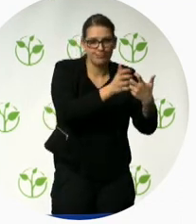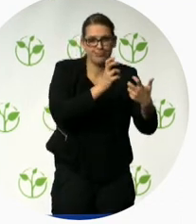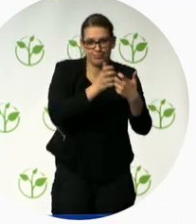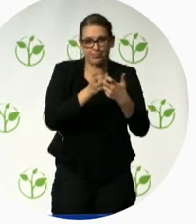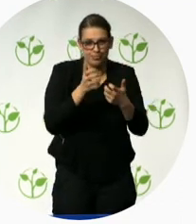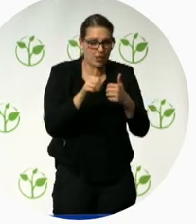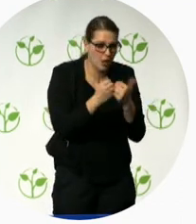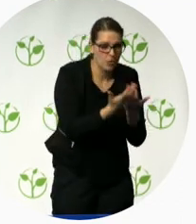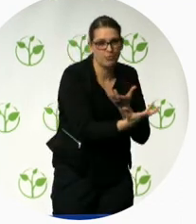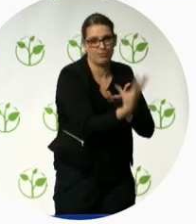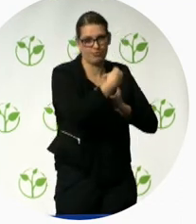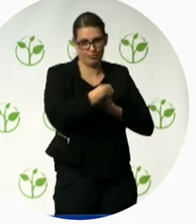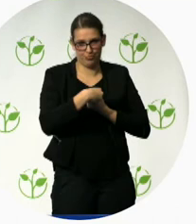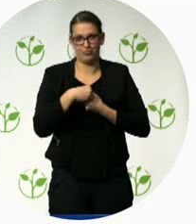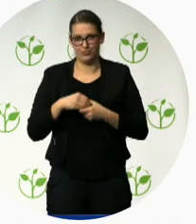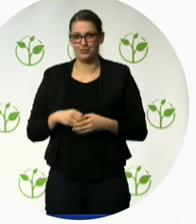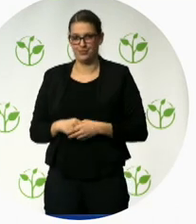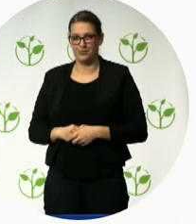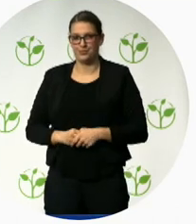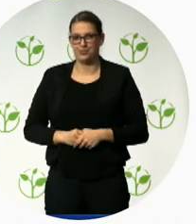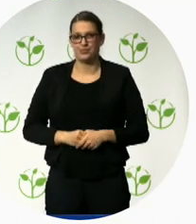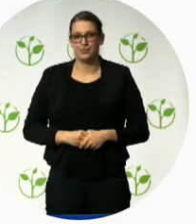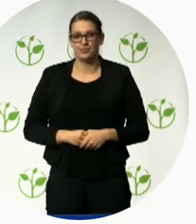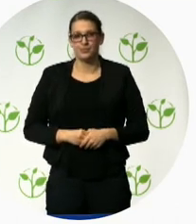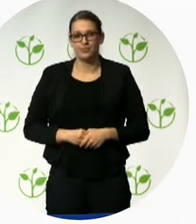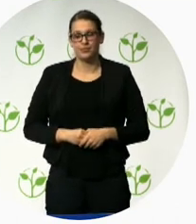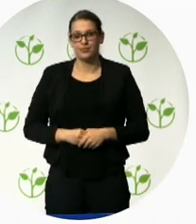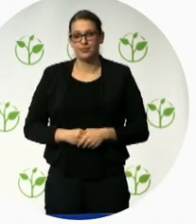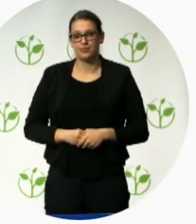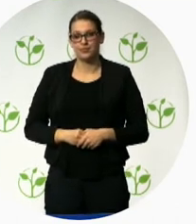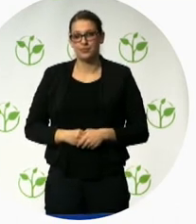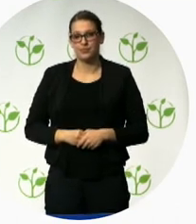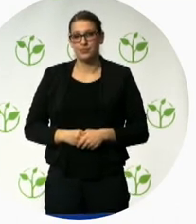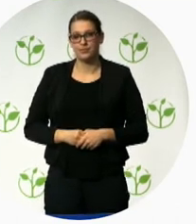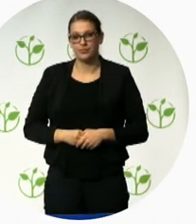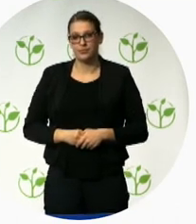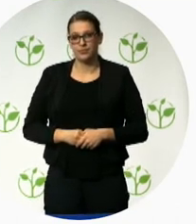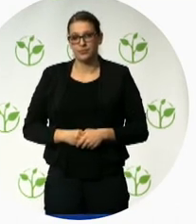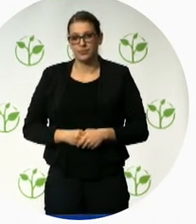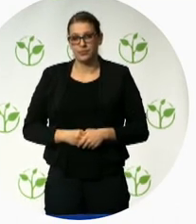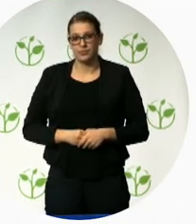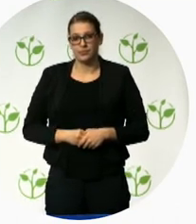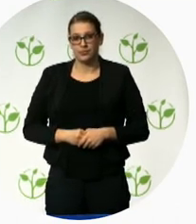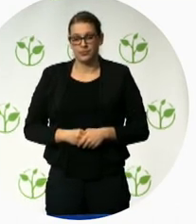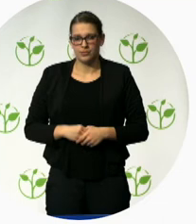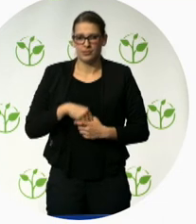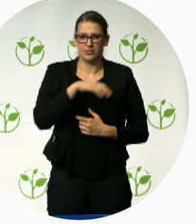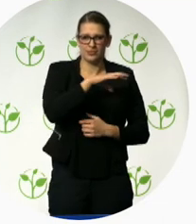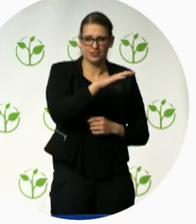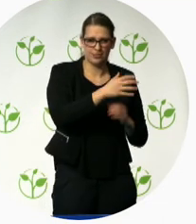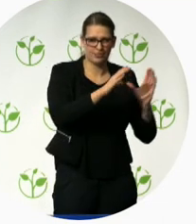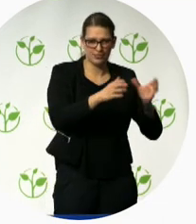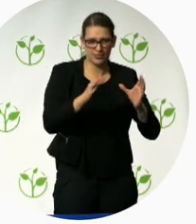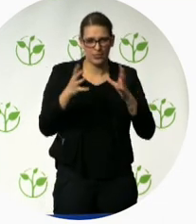than 5,000 children and adults with disabilities in one entire district of Nepal. And in all 10 municipalities of